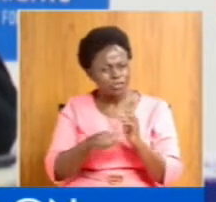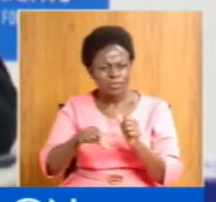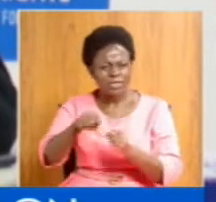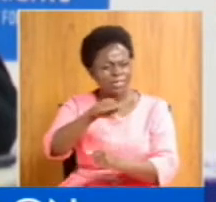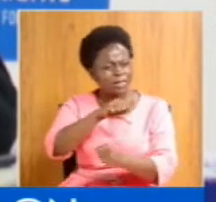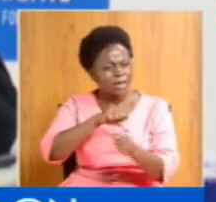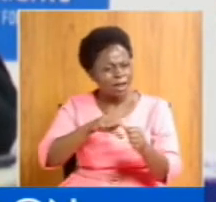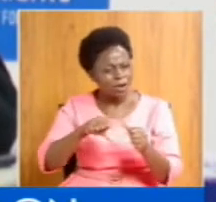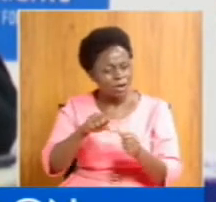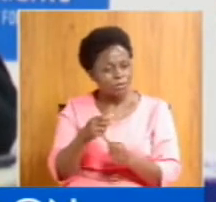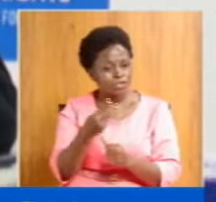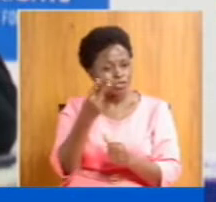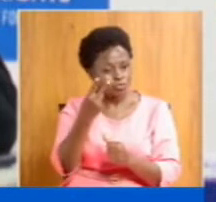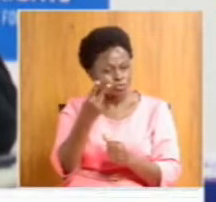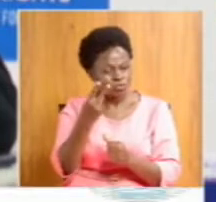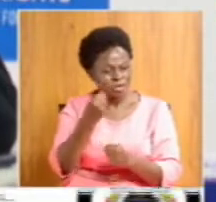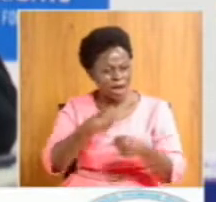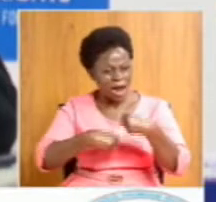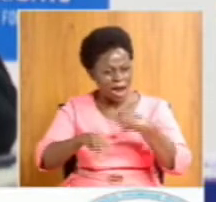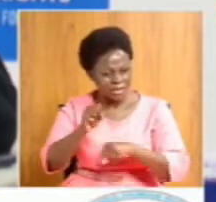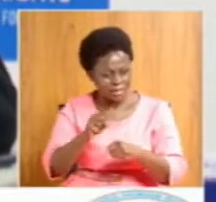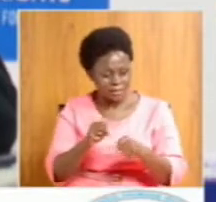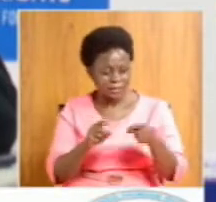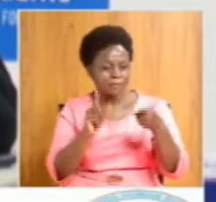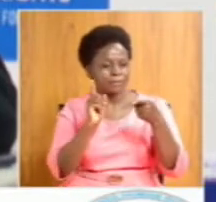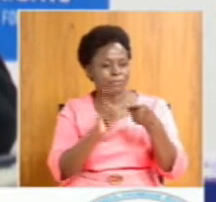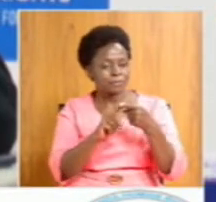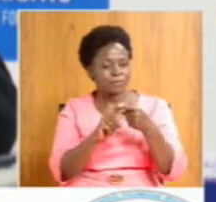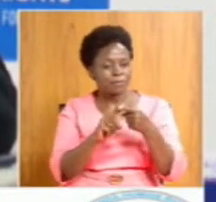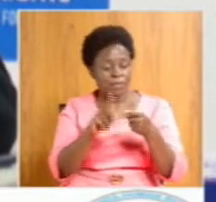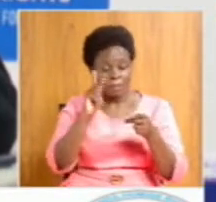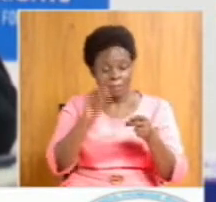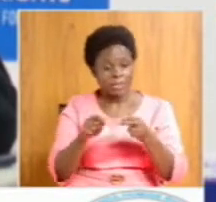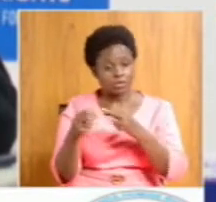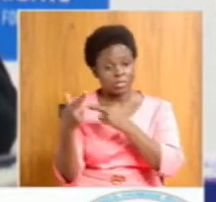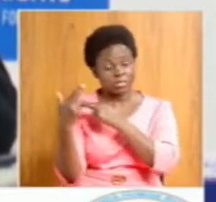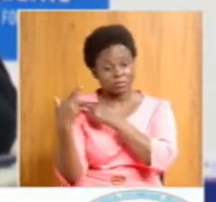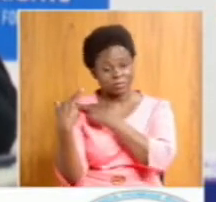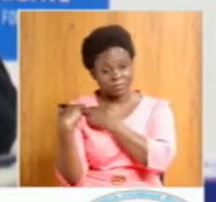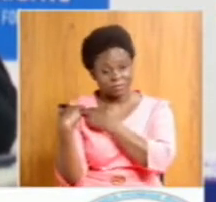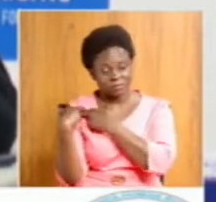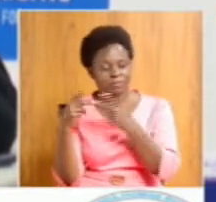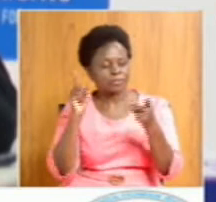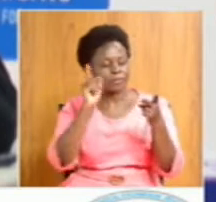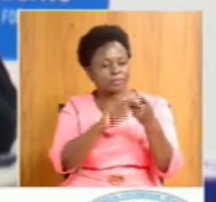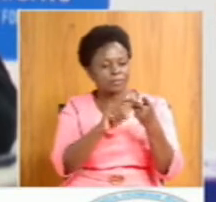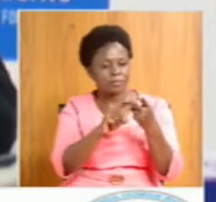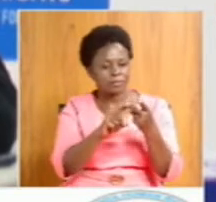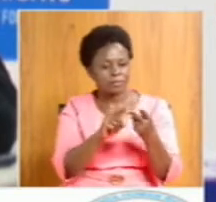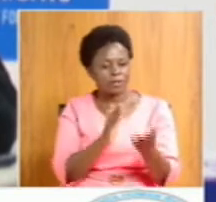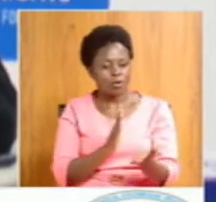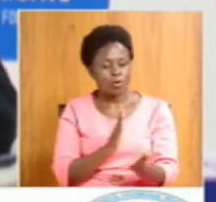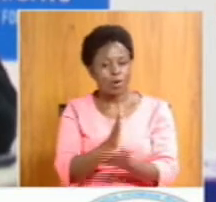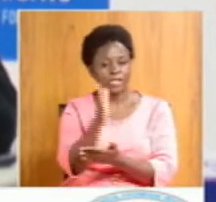two actors. One, the duty bearer, and two, the